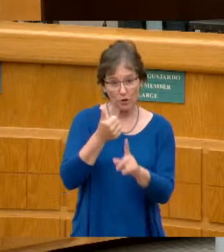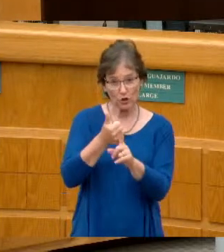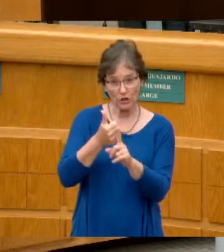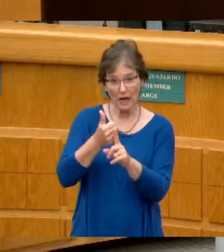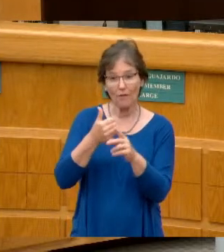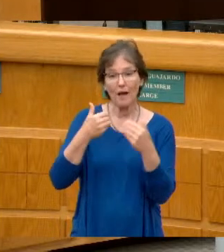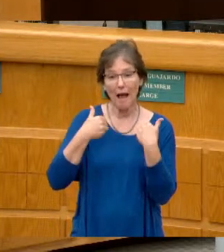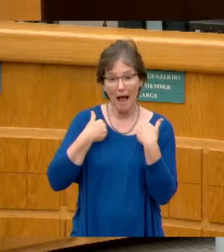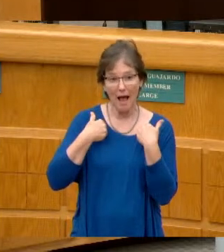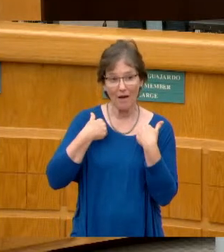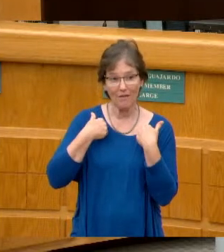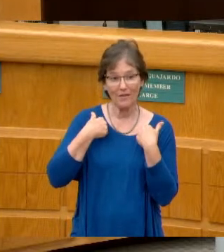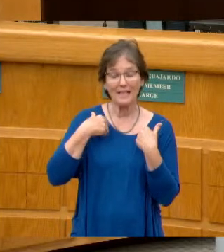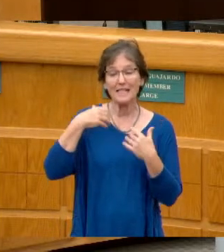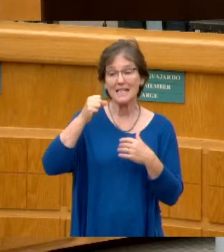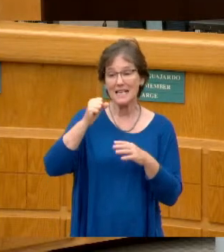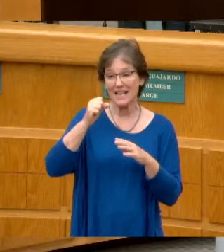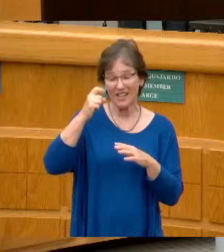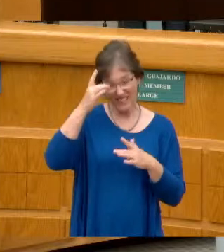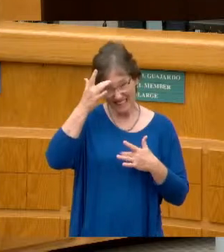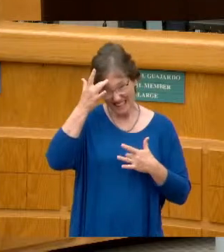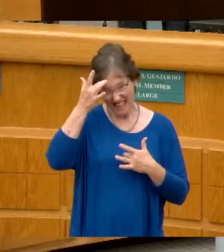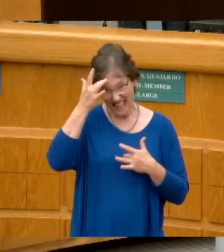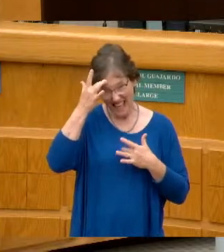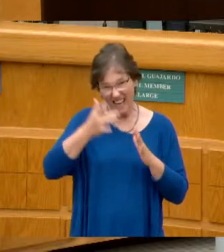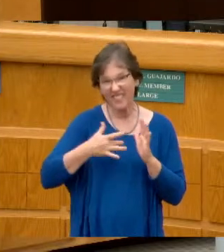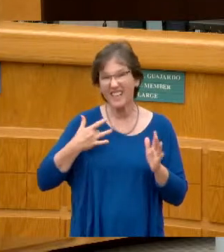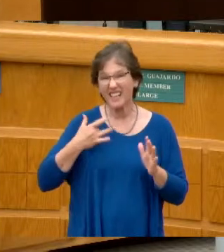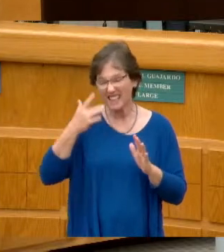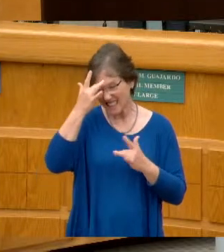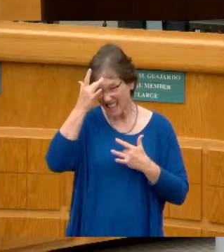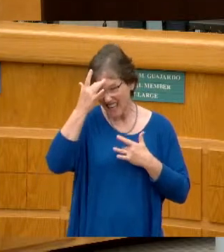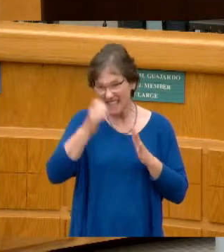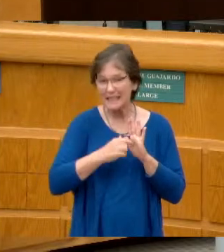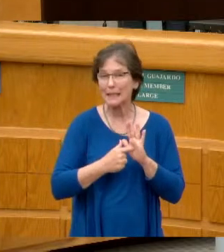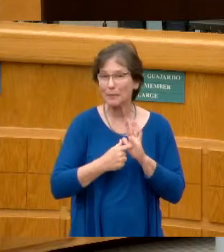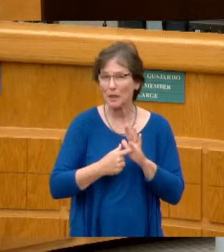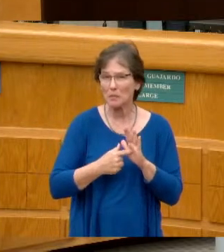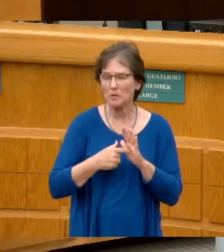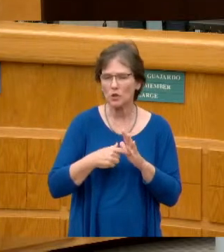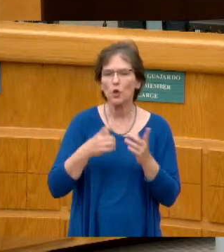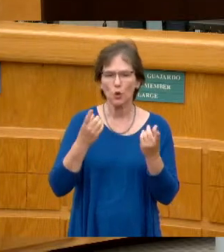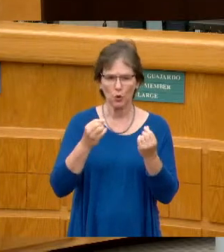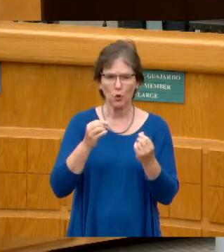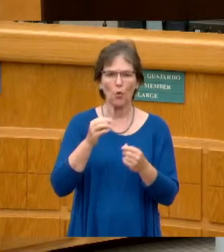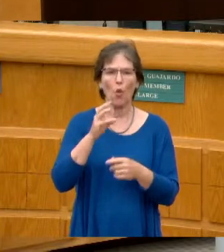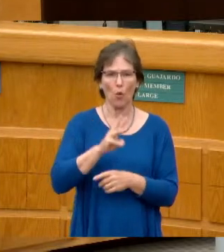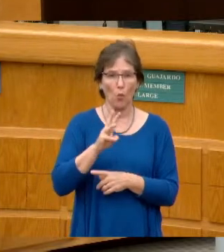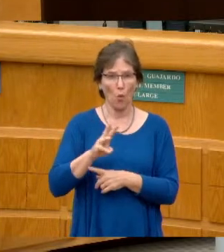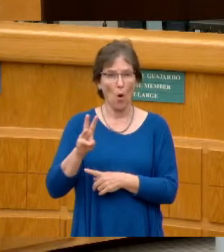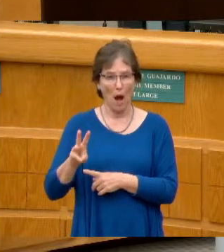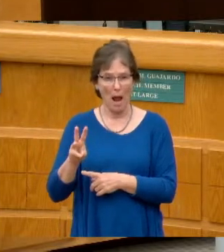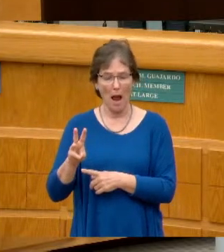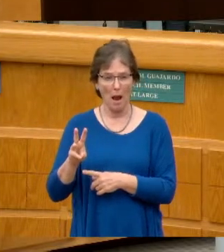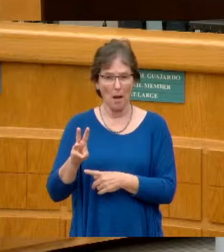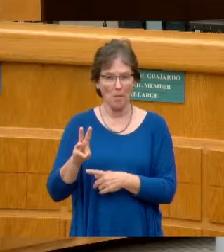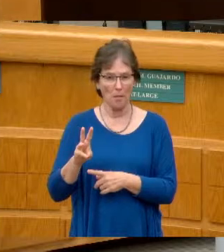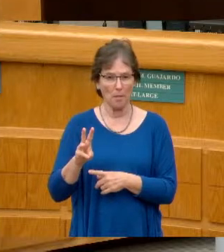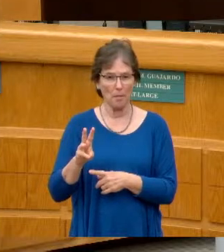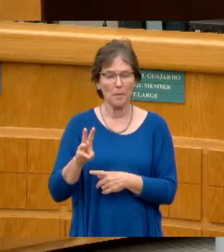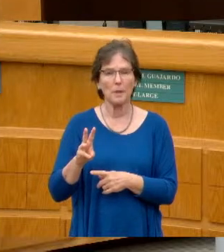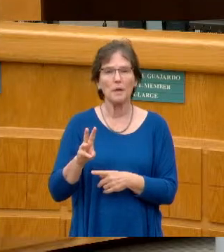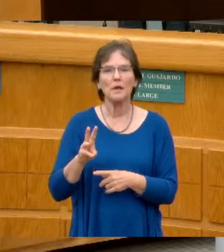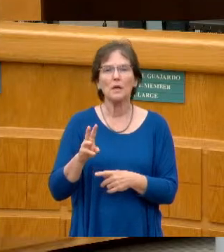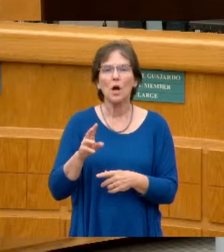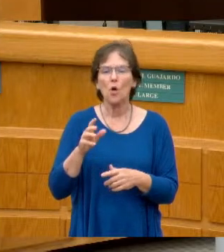53 individuals were tested, and 10 of these tests came back positive for COVID-19, giving us a positivity rate